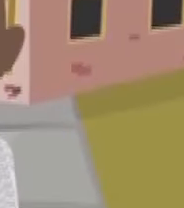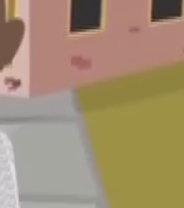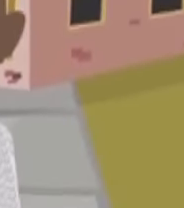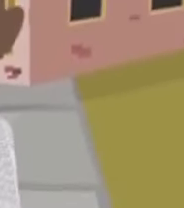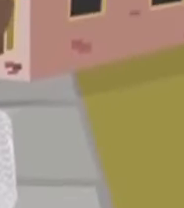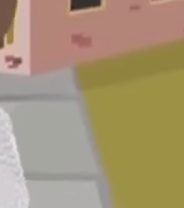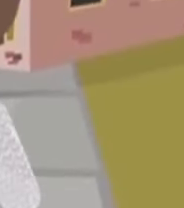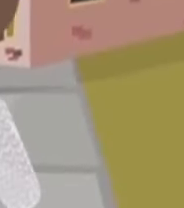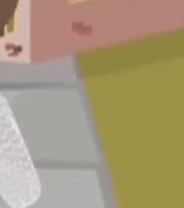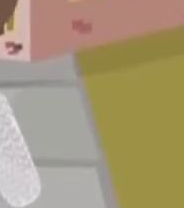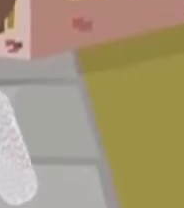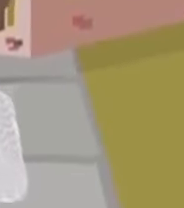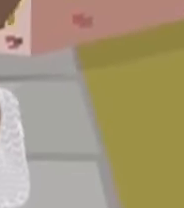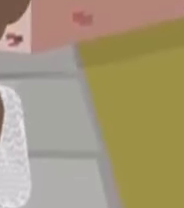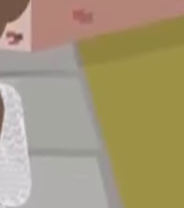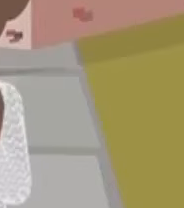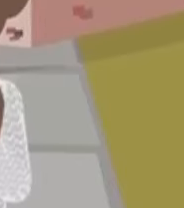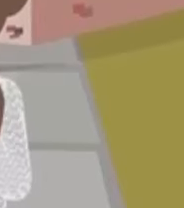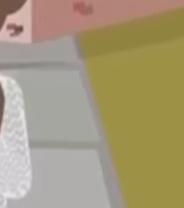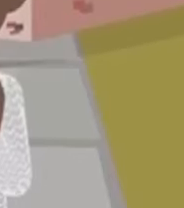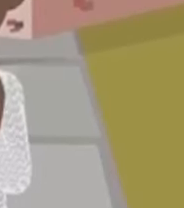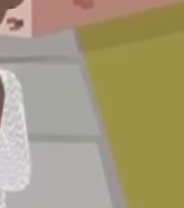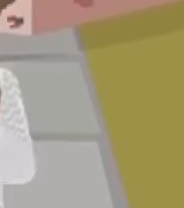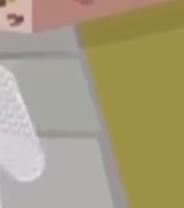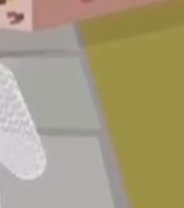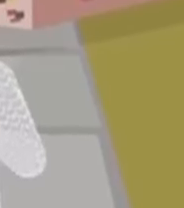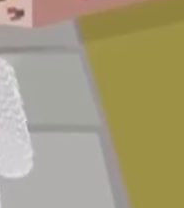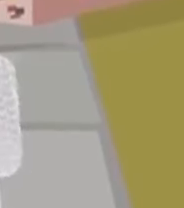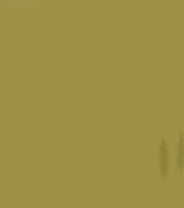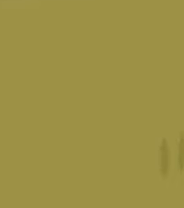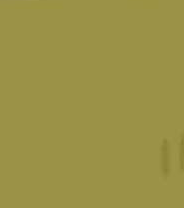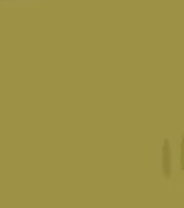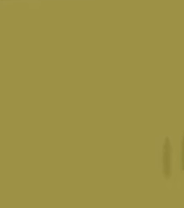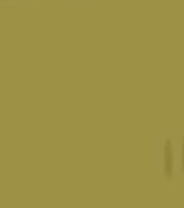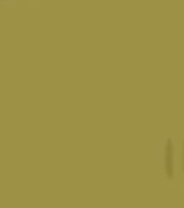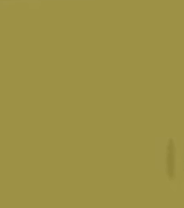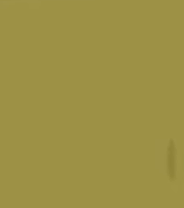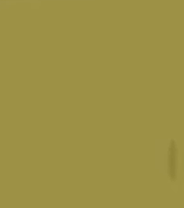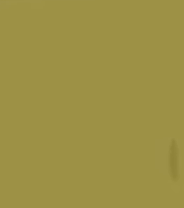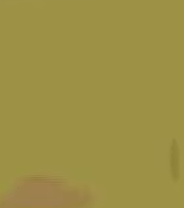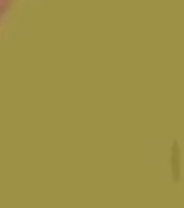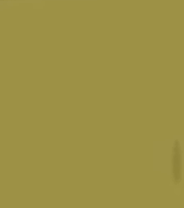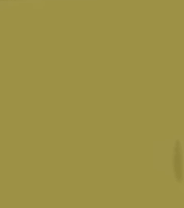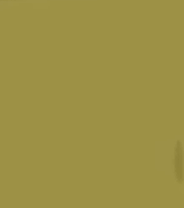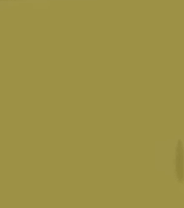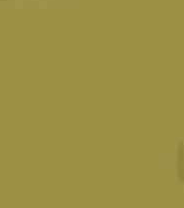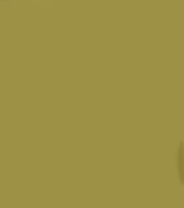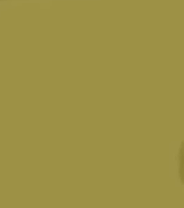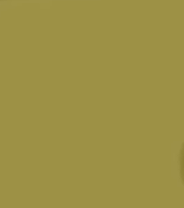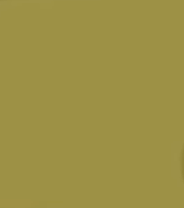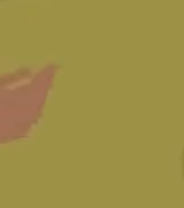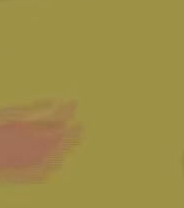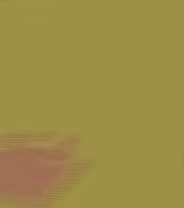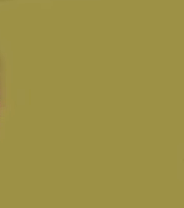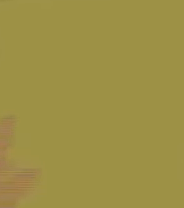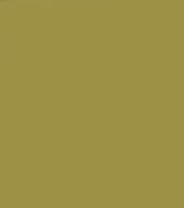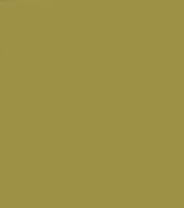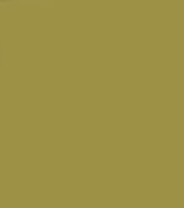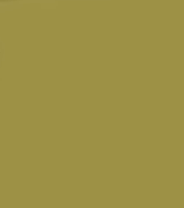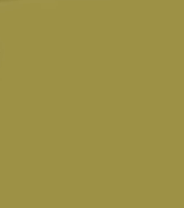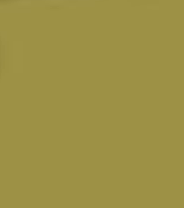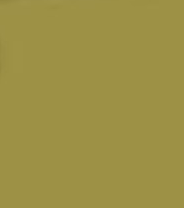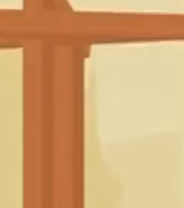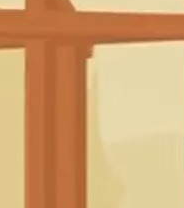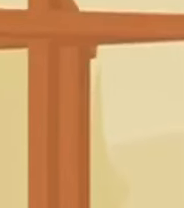Wow, your roof timber trusses look amazing. What's your secret? I only use the best anti-termite products on my timber. I trust